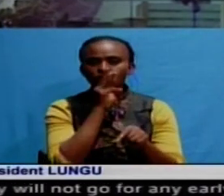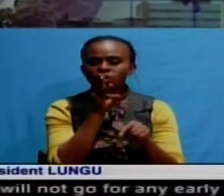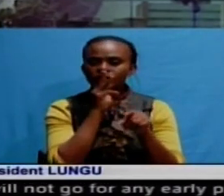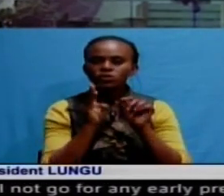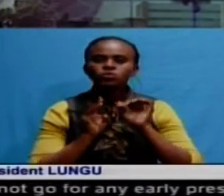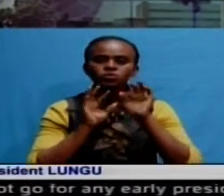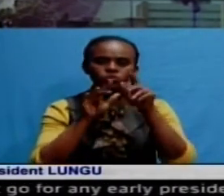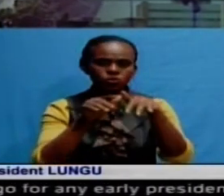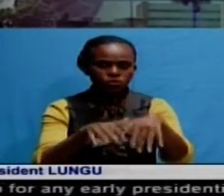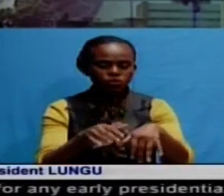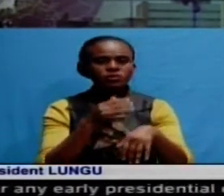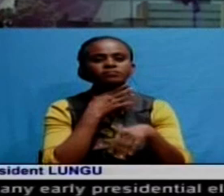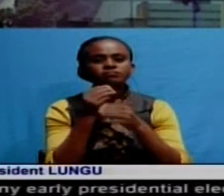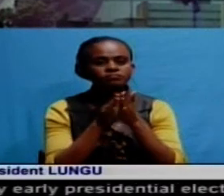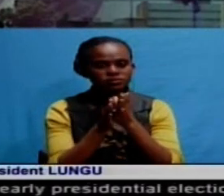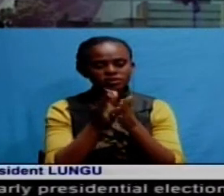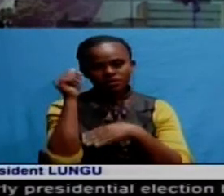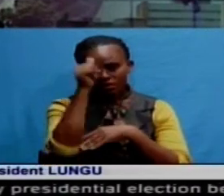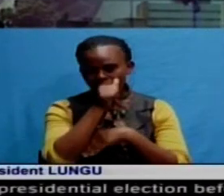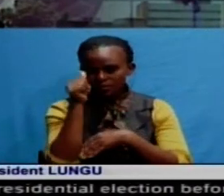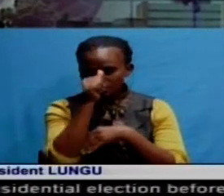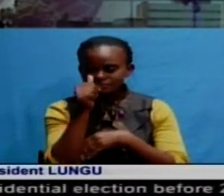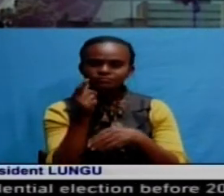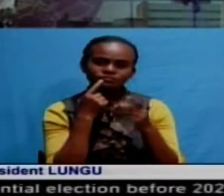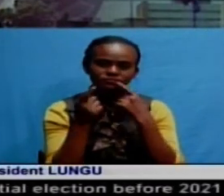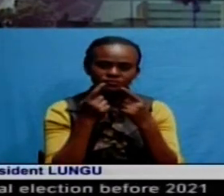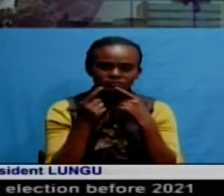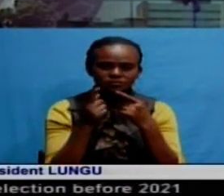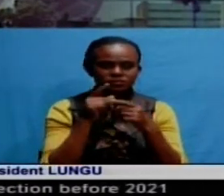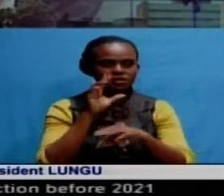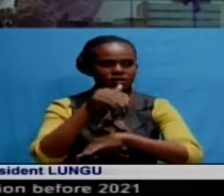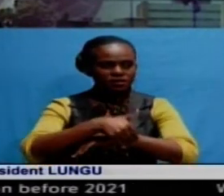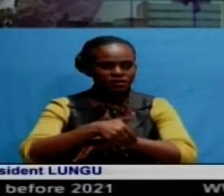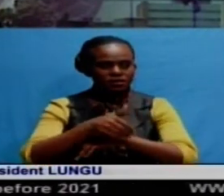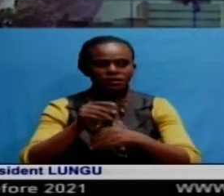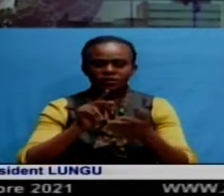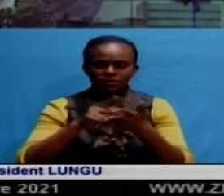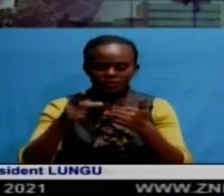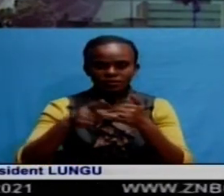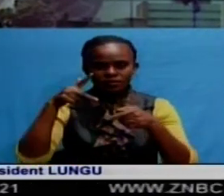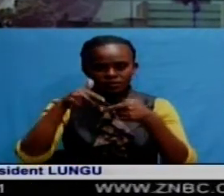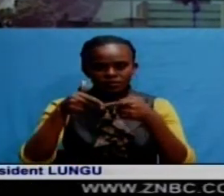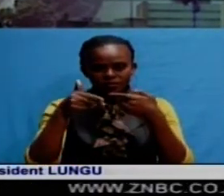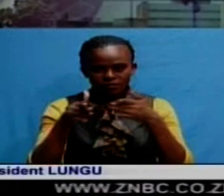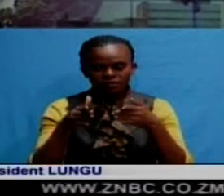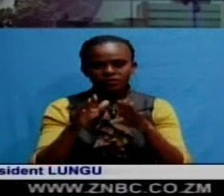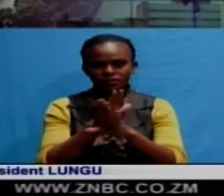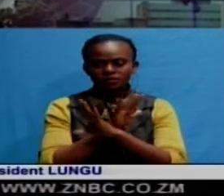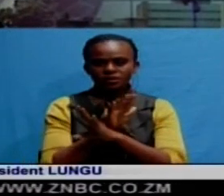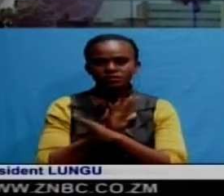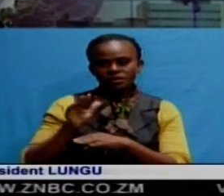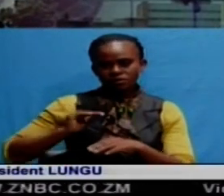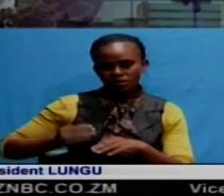of interest to the Africana market. He was speaking this evening at the occasion of the launch of the Zambia Women